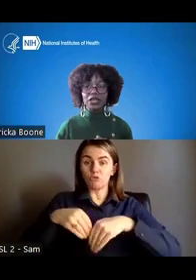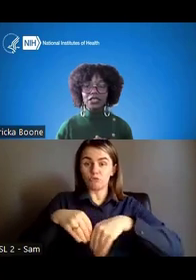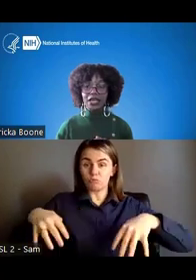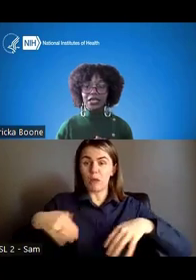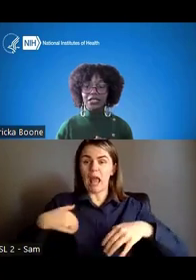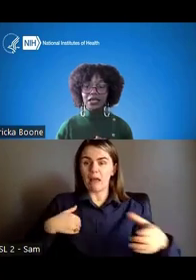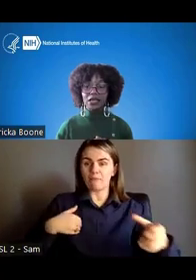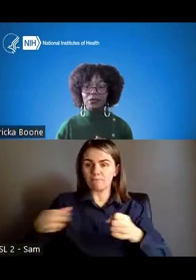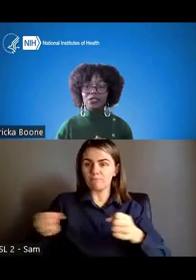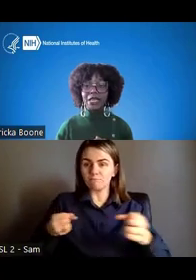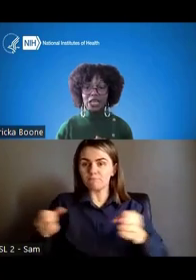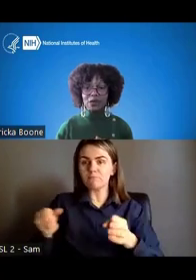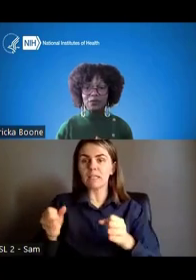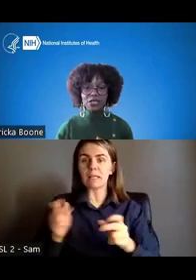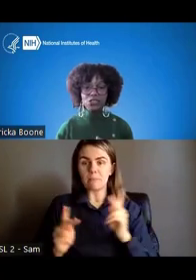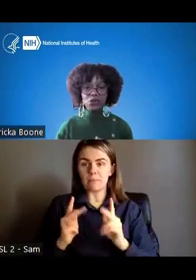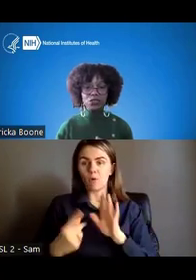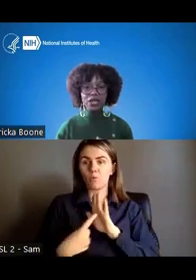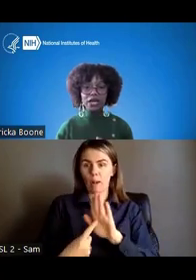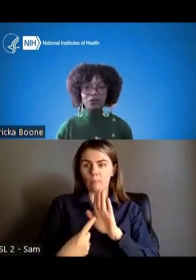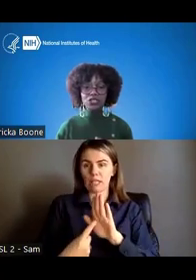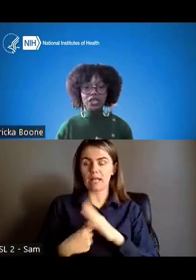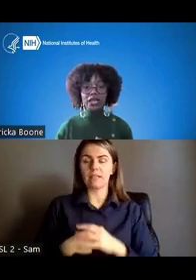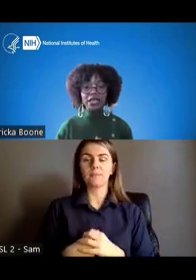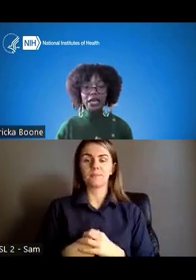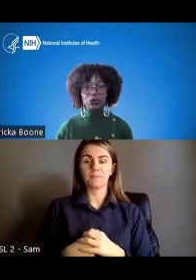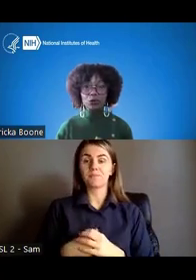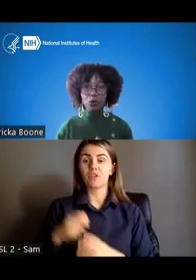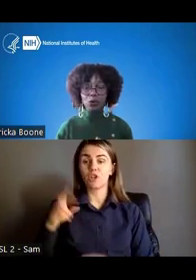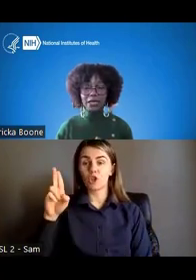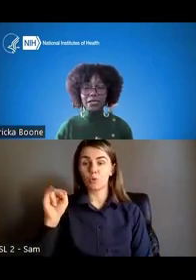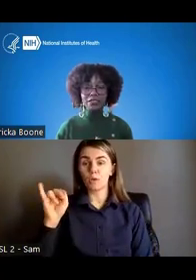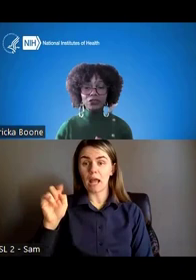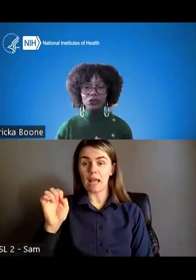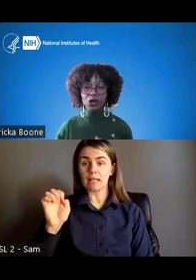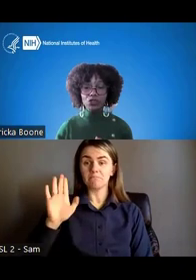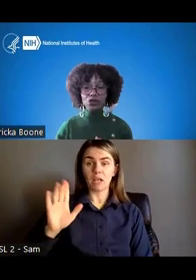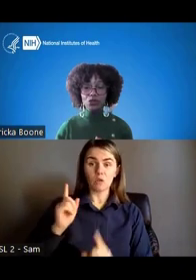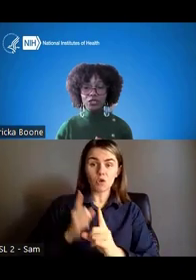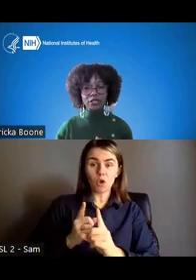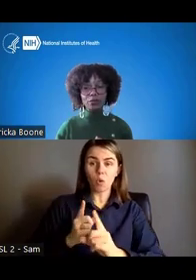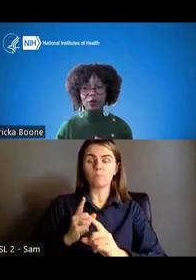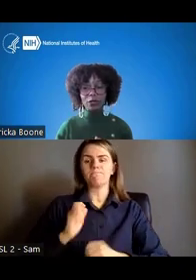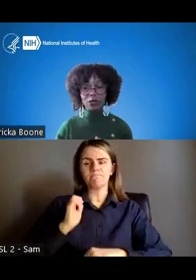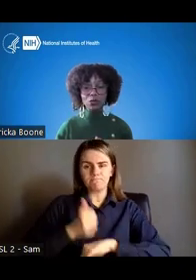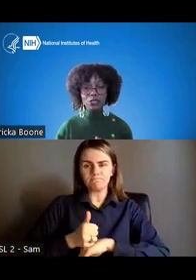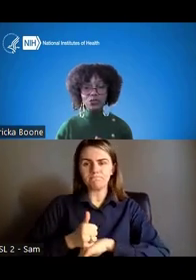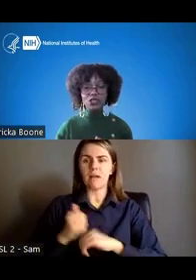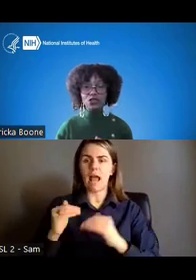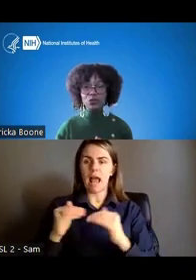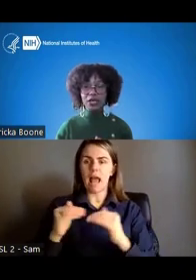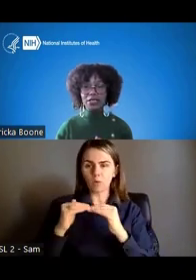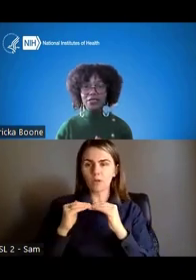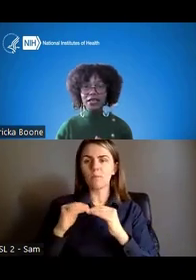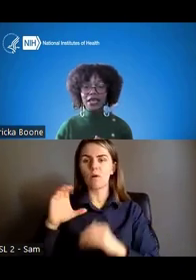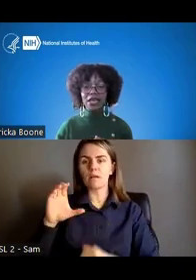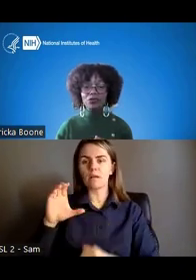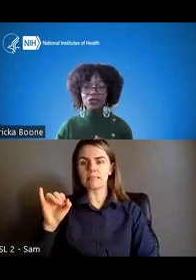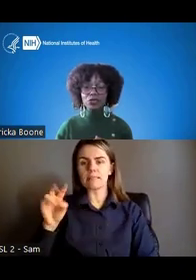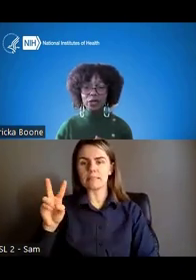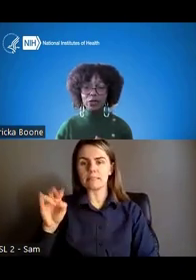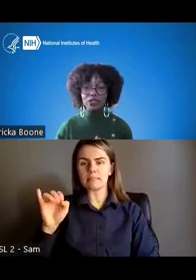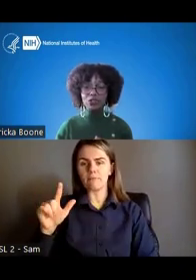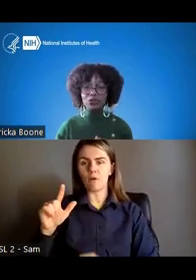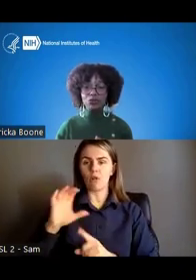NIH, UNITE's aim is to establish an equitable and civil culture within the biomedical research enterprise